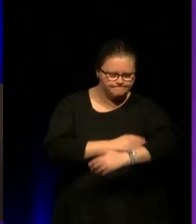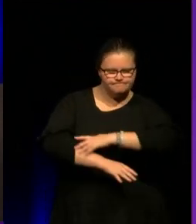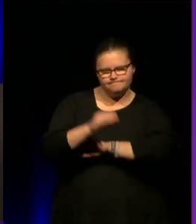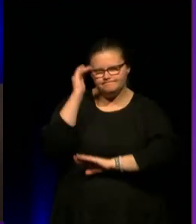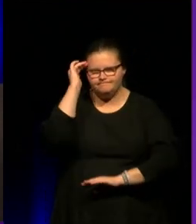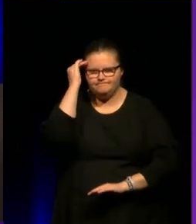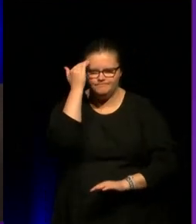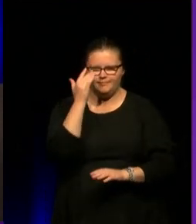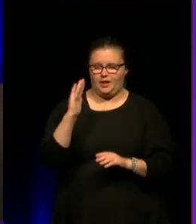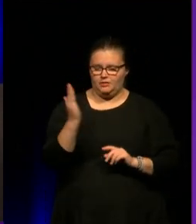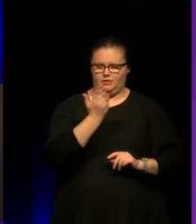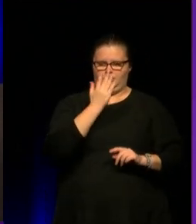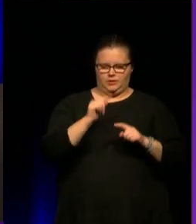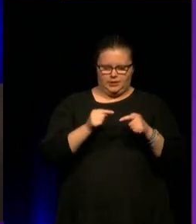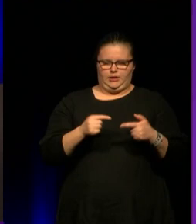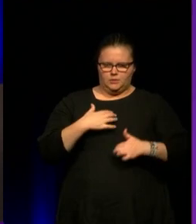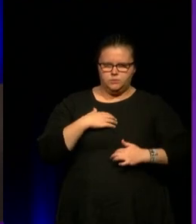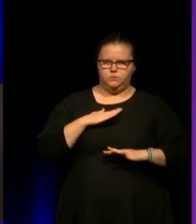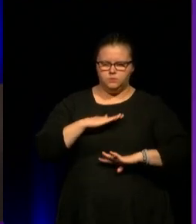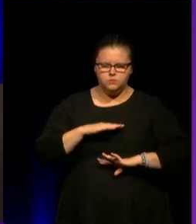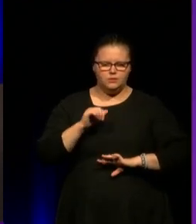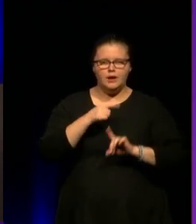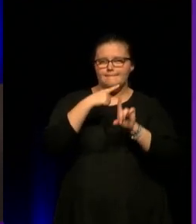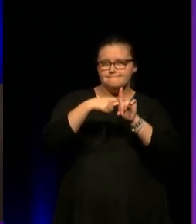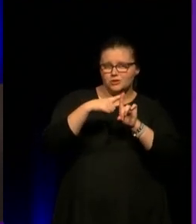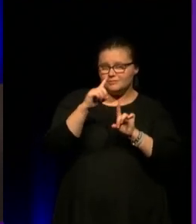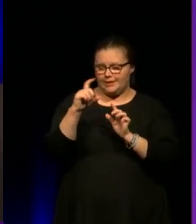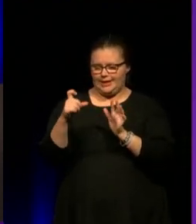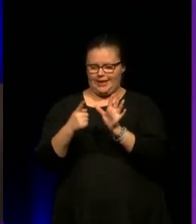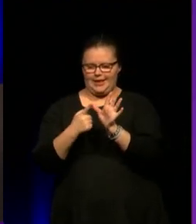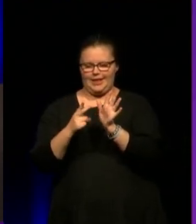to confront your challenges and your problems in a positive but candid way.